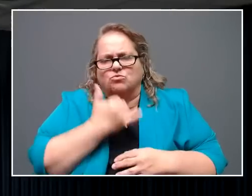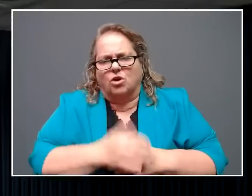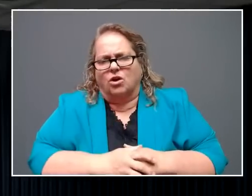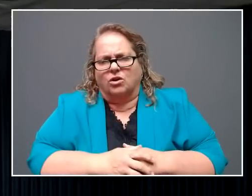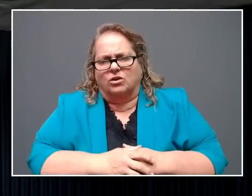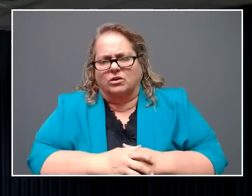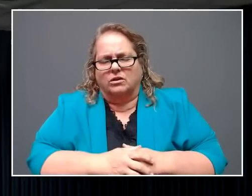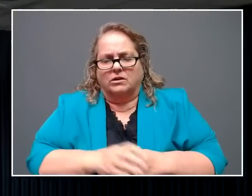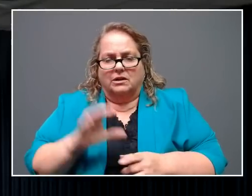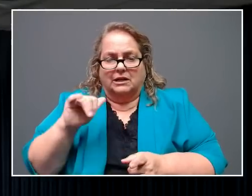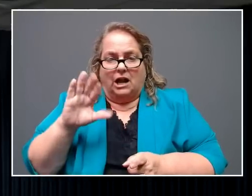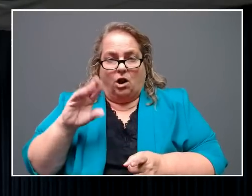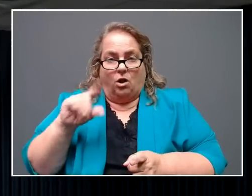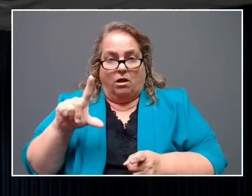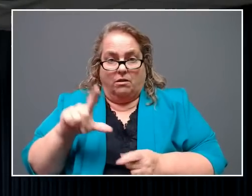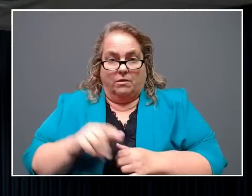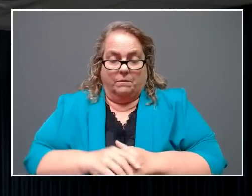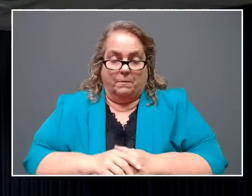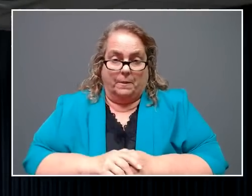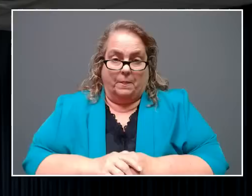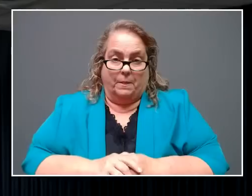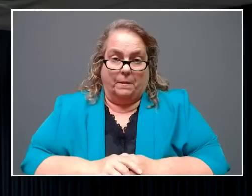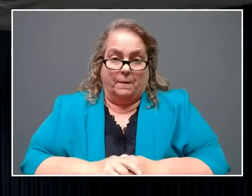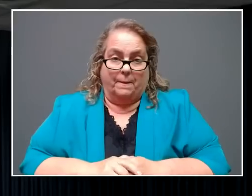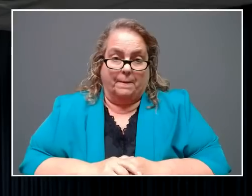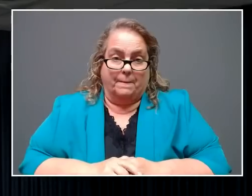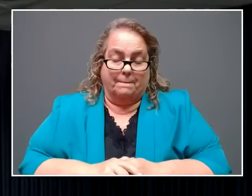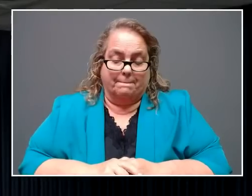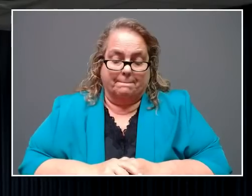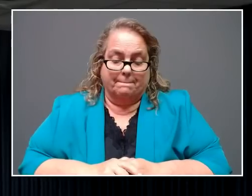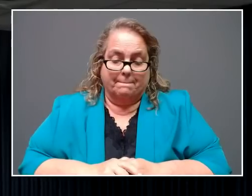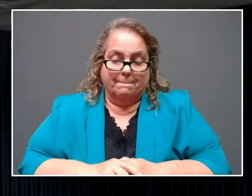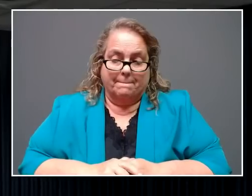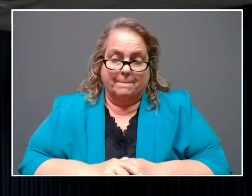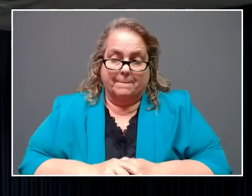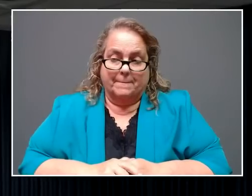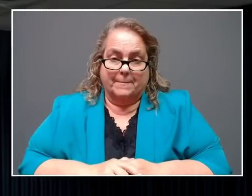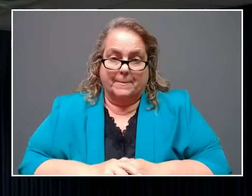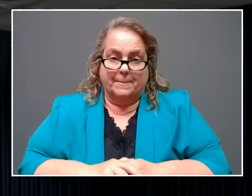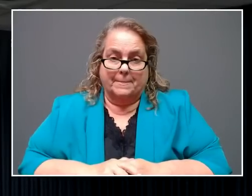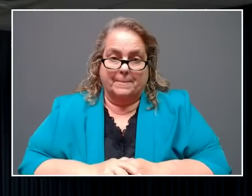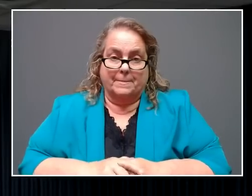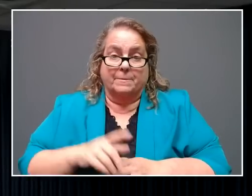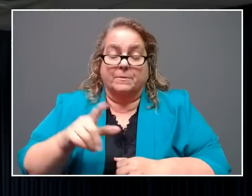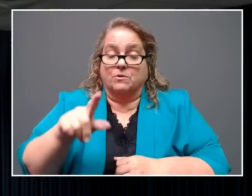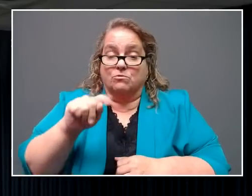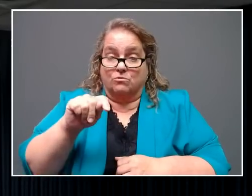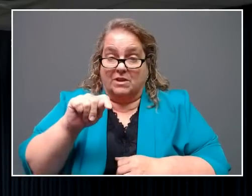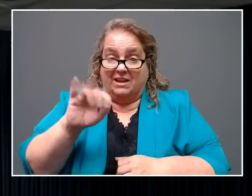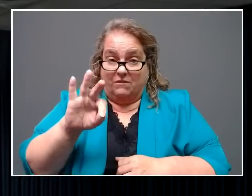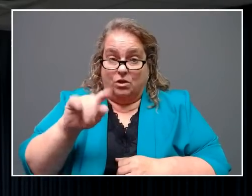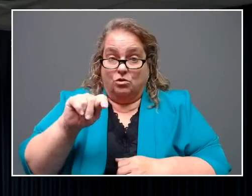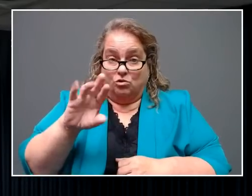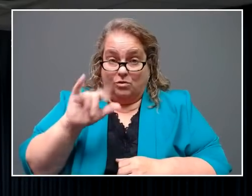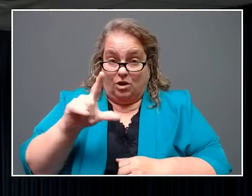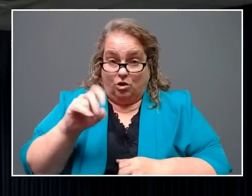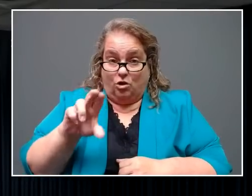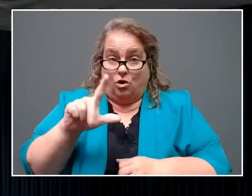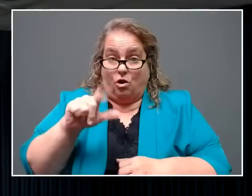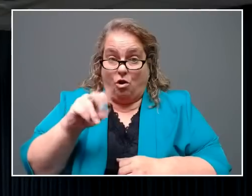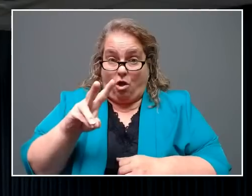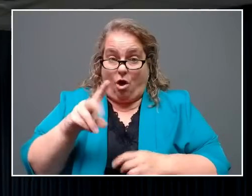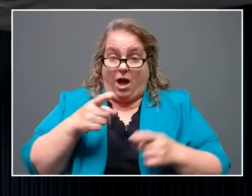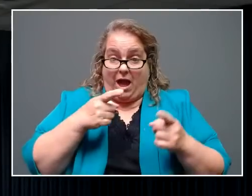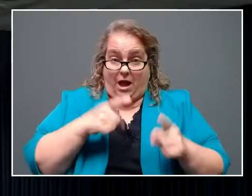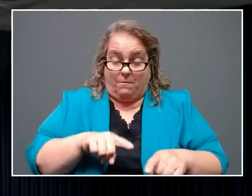If, this proceeds in court and eventually the trigger law goes back into effect, have you considered any